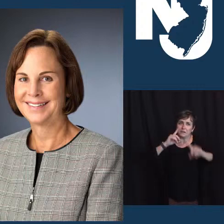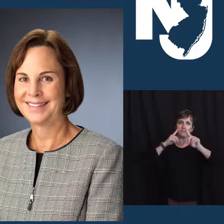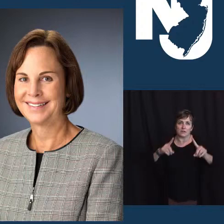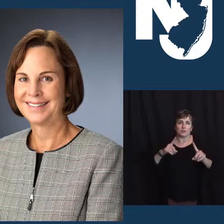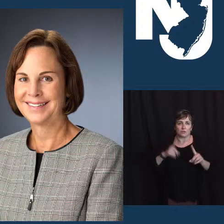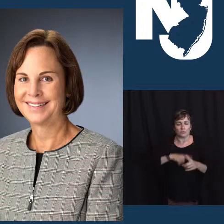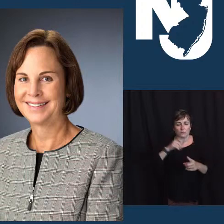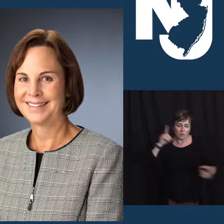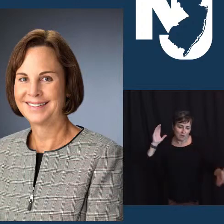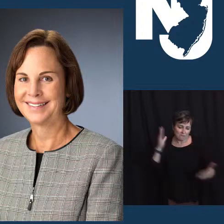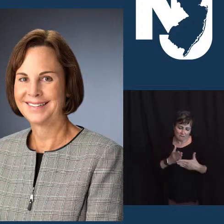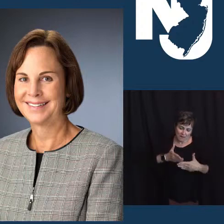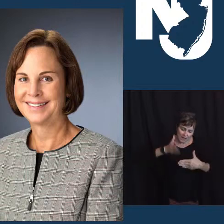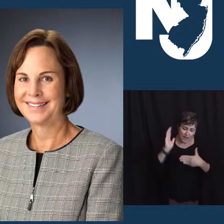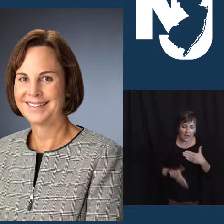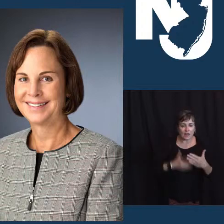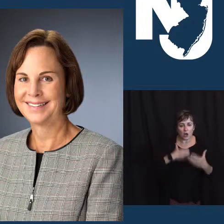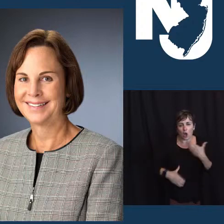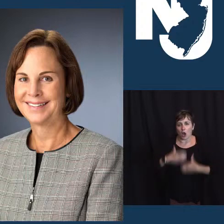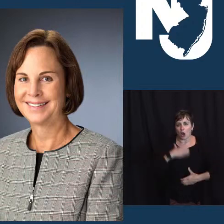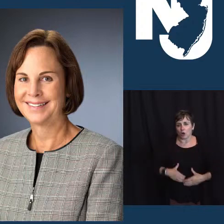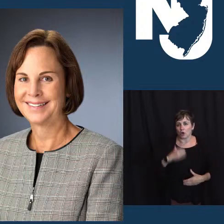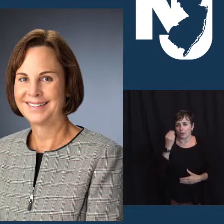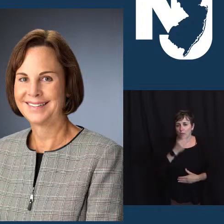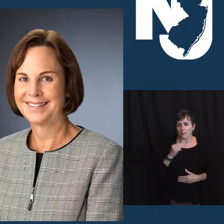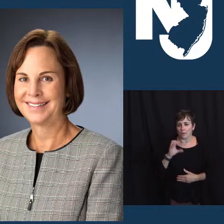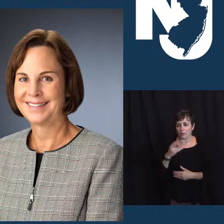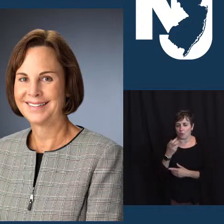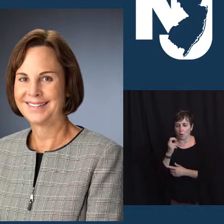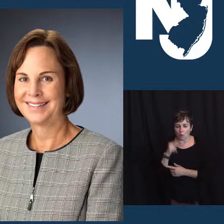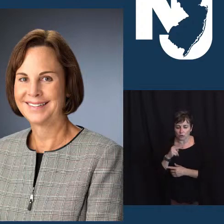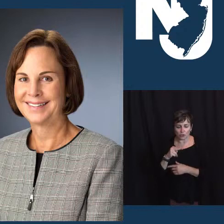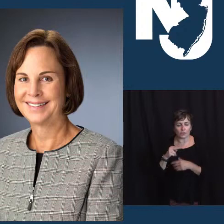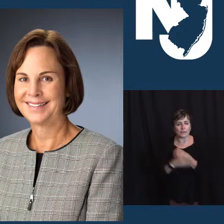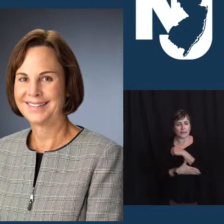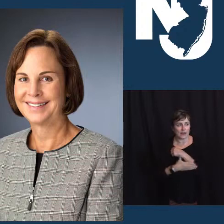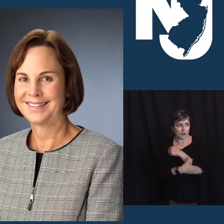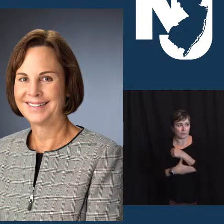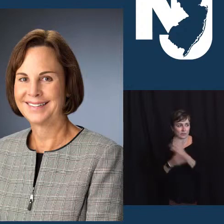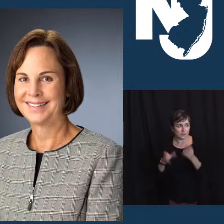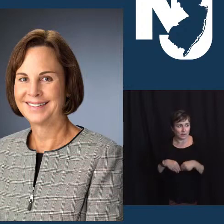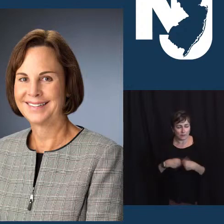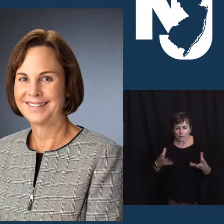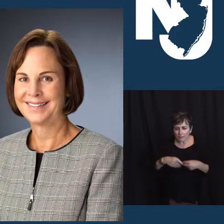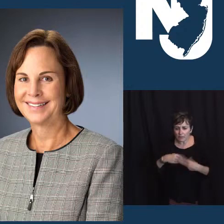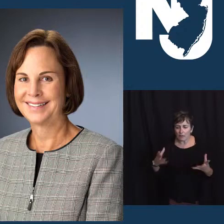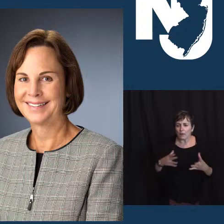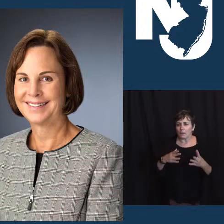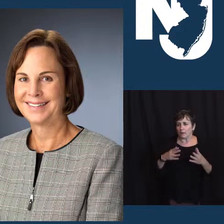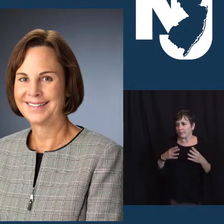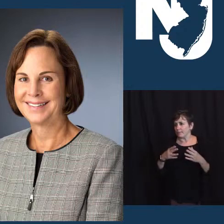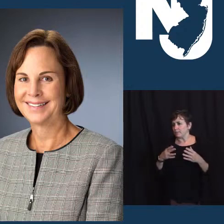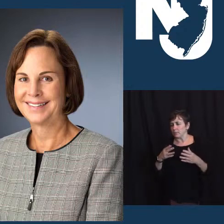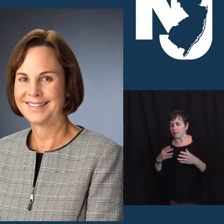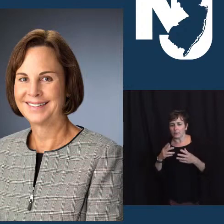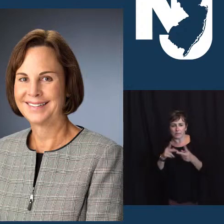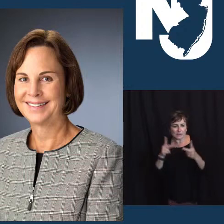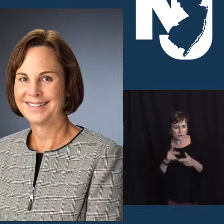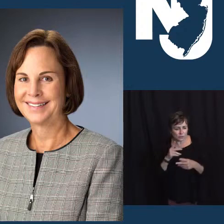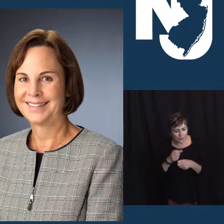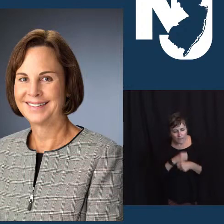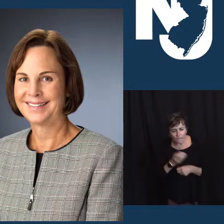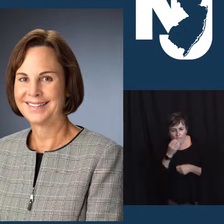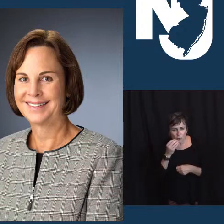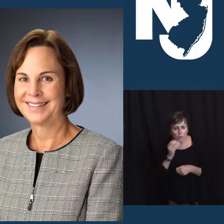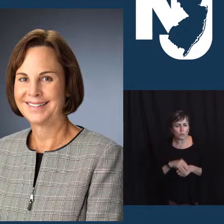in Monmouth and Ocean counties by stocking pantries, shelters, and soup kitchens and providing after-school and weekend